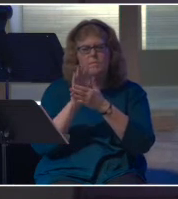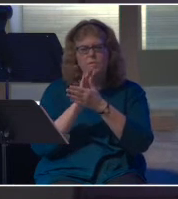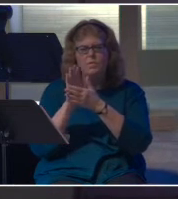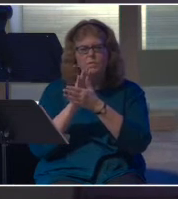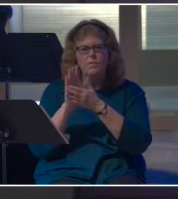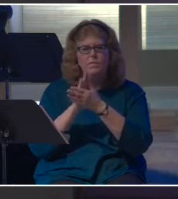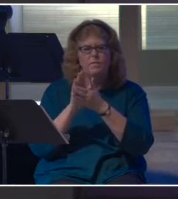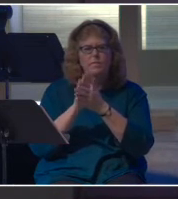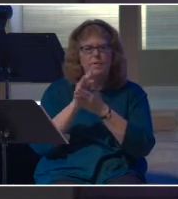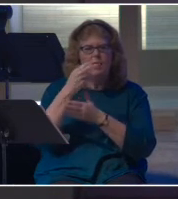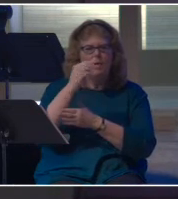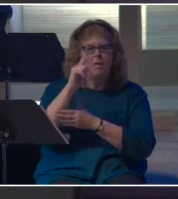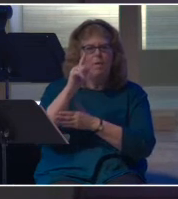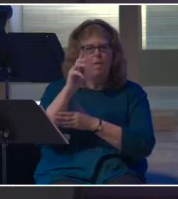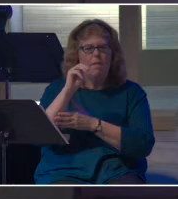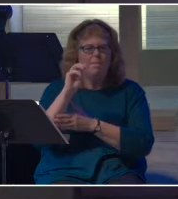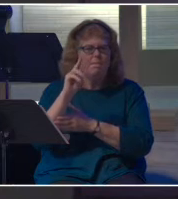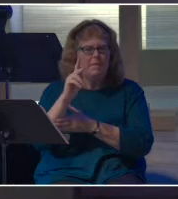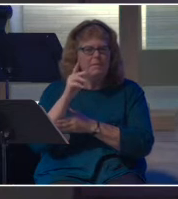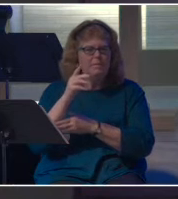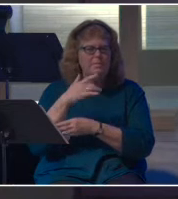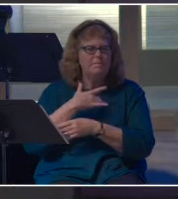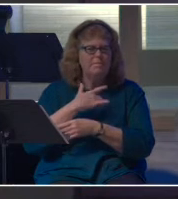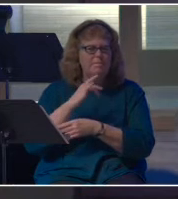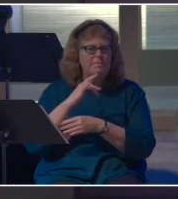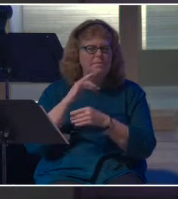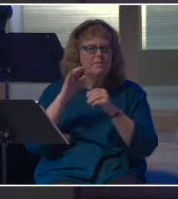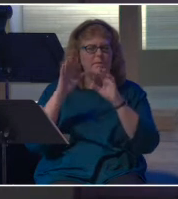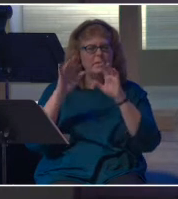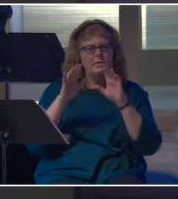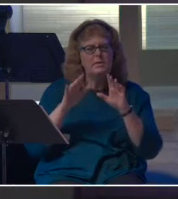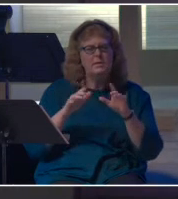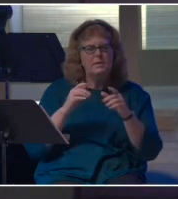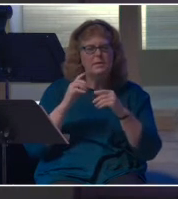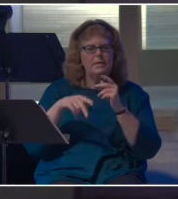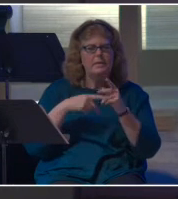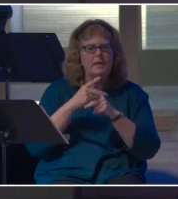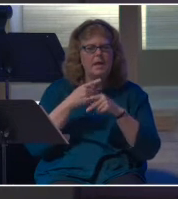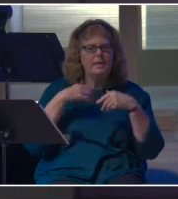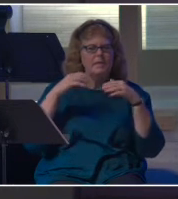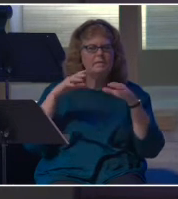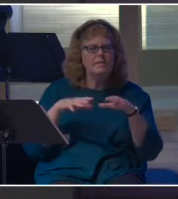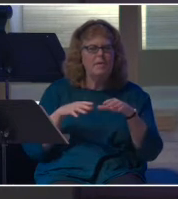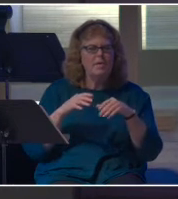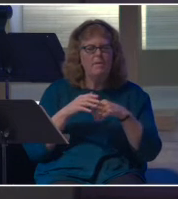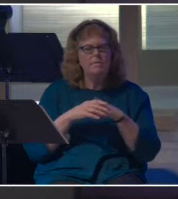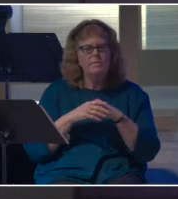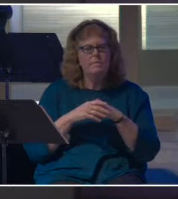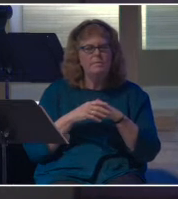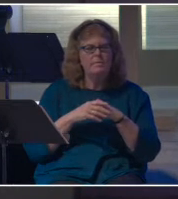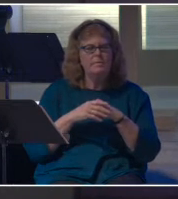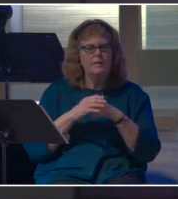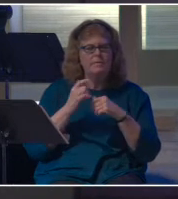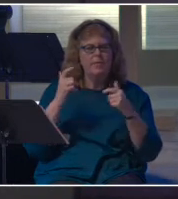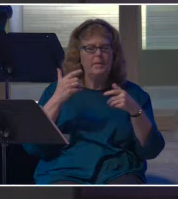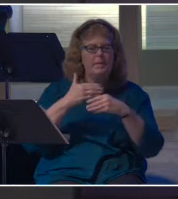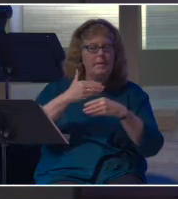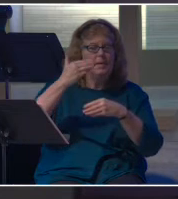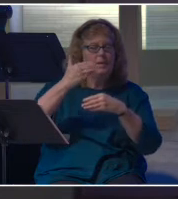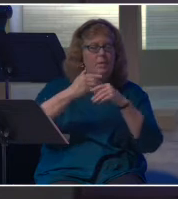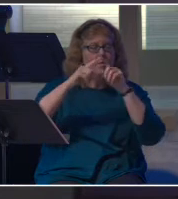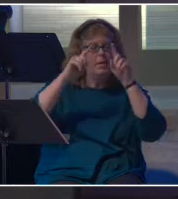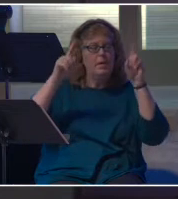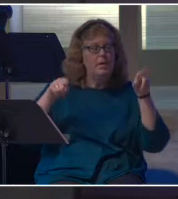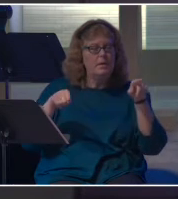movie-esque, Hallmark type of way. You know, the type of snow where if you had a big window and a